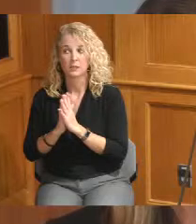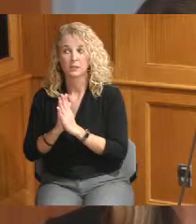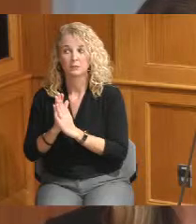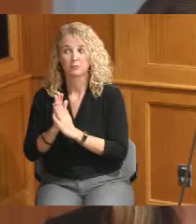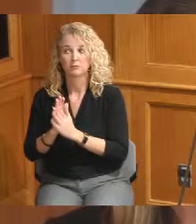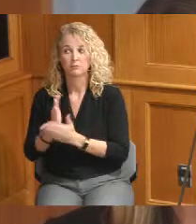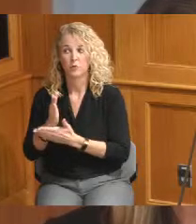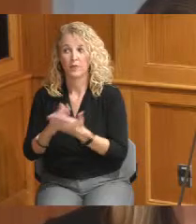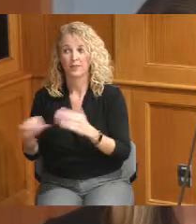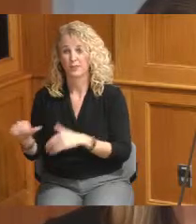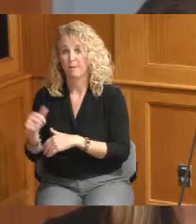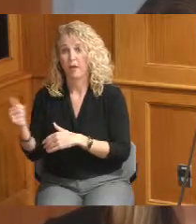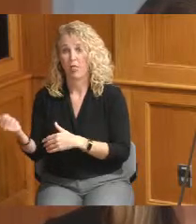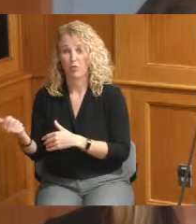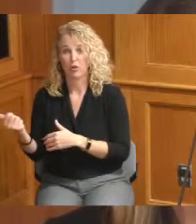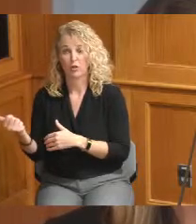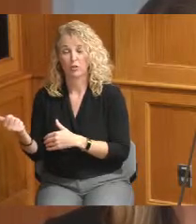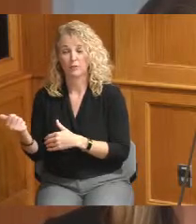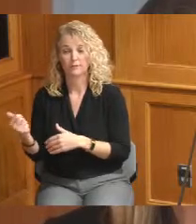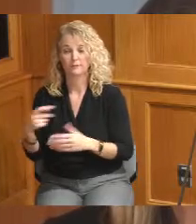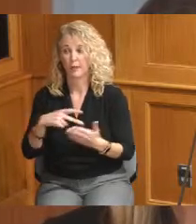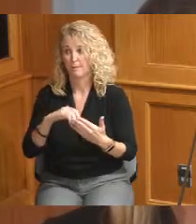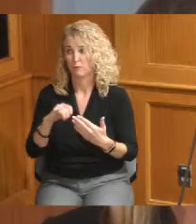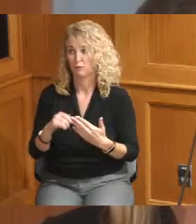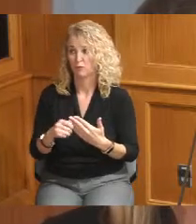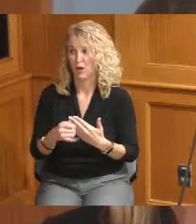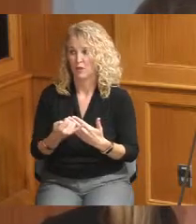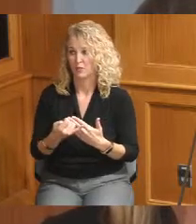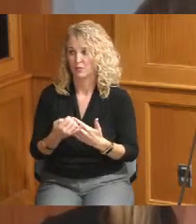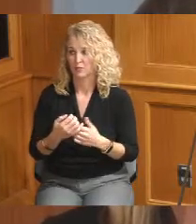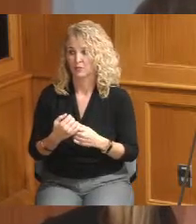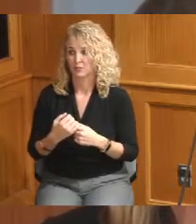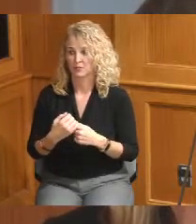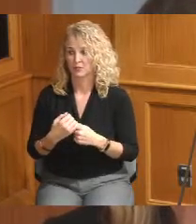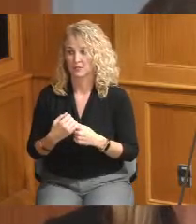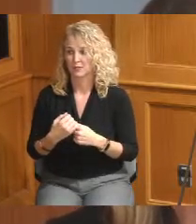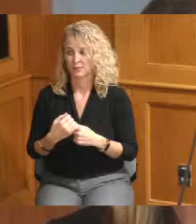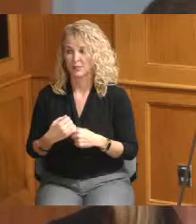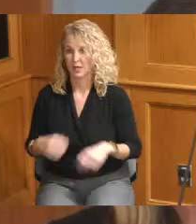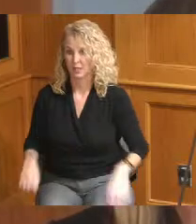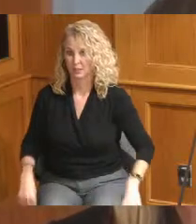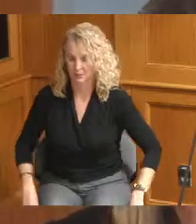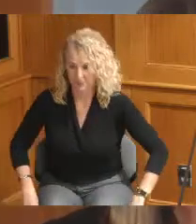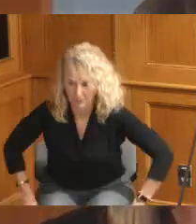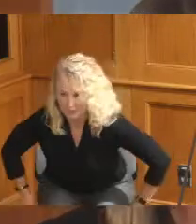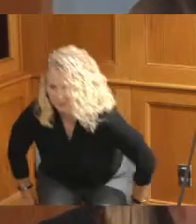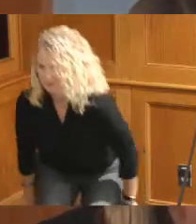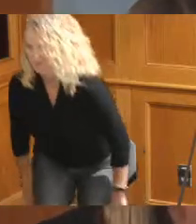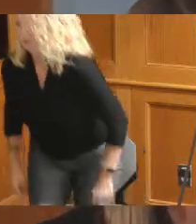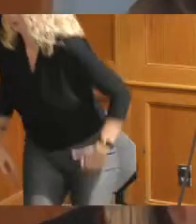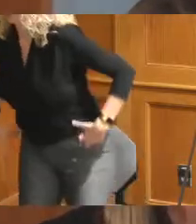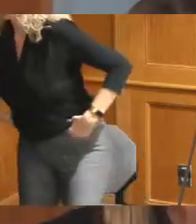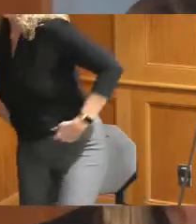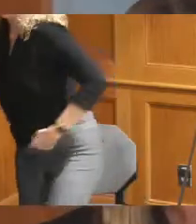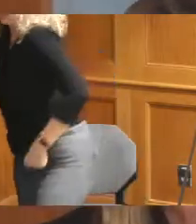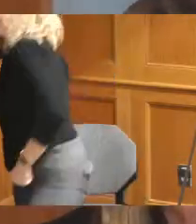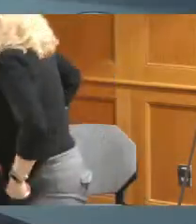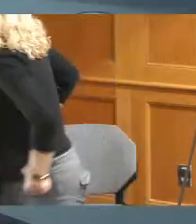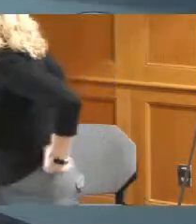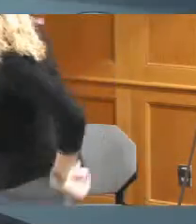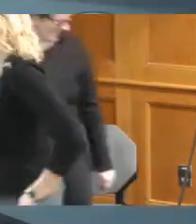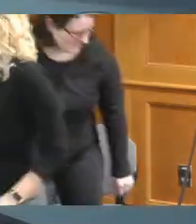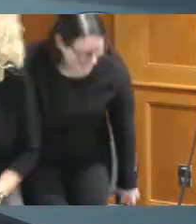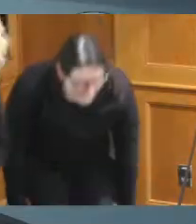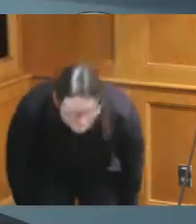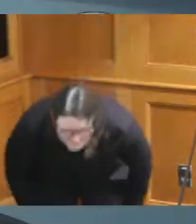other items that we would love to entertain that discussion. Okay. Okay. Can I just make a comment about that? Just to be